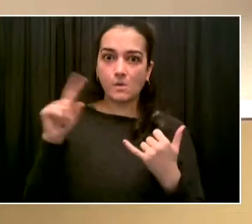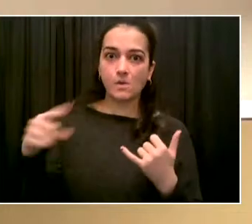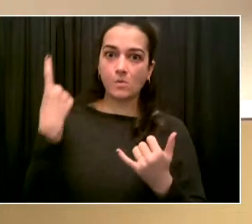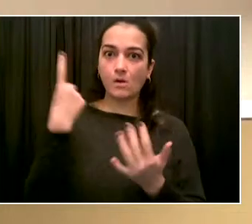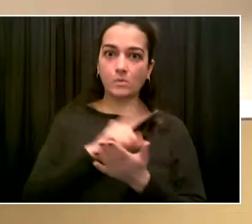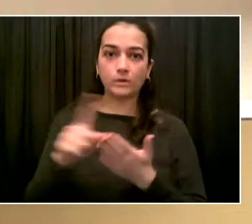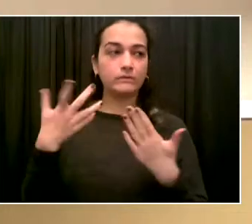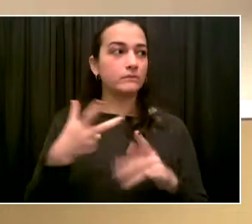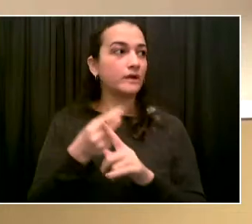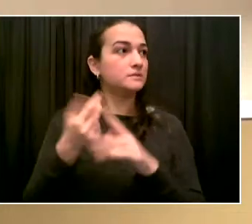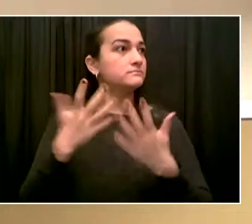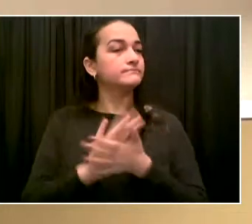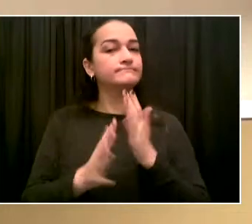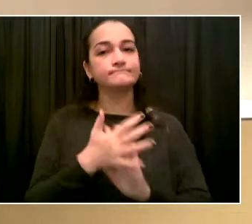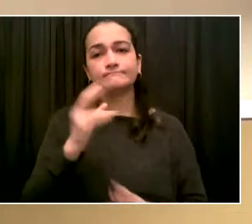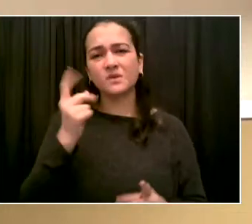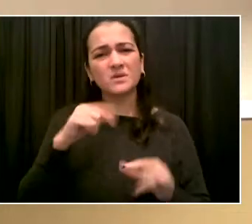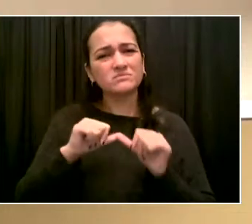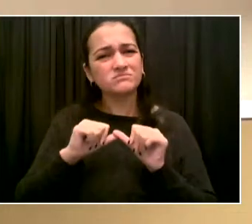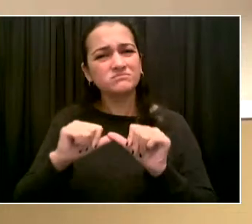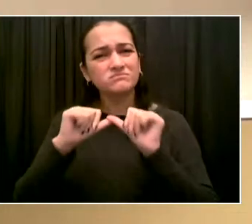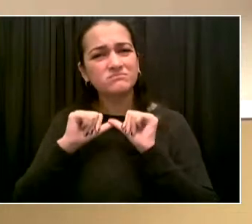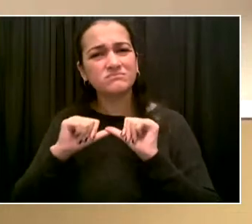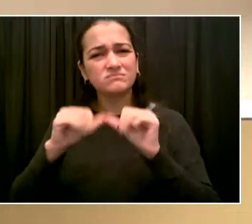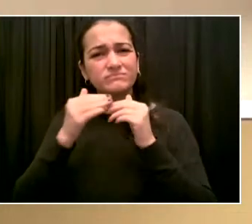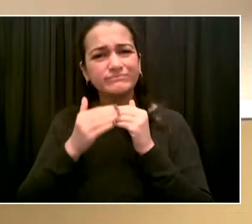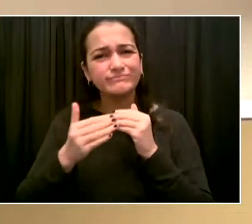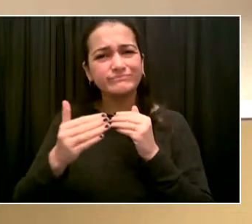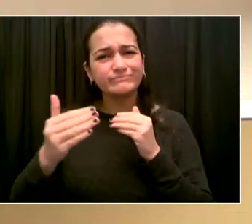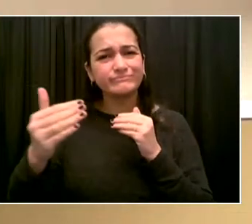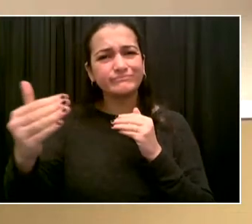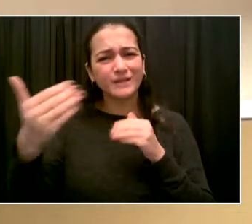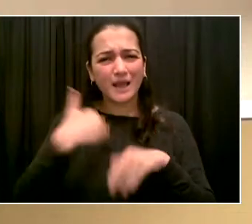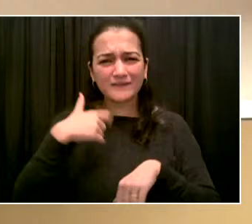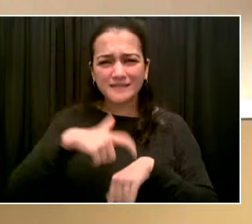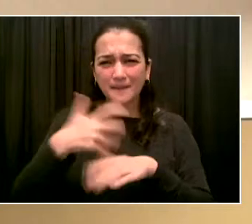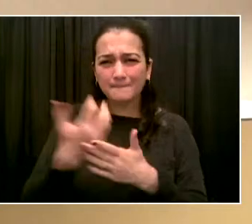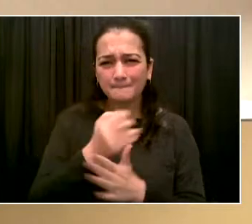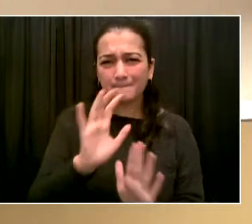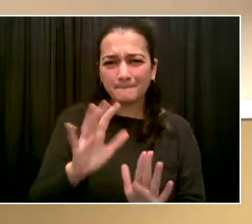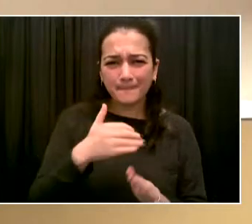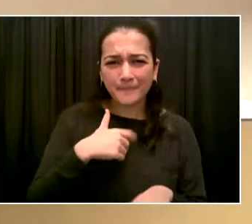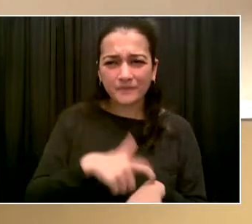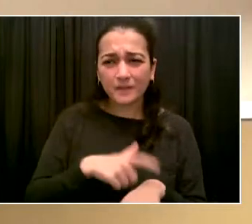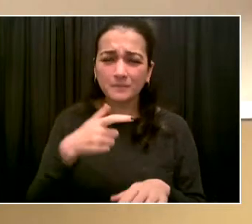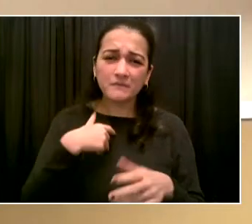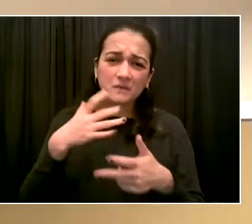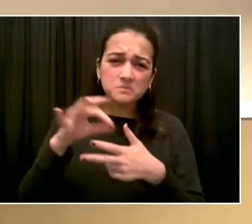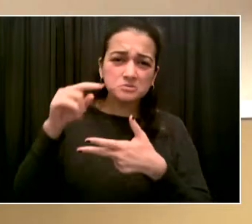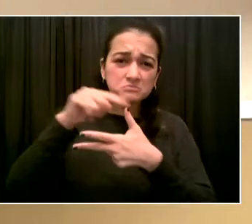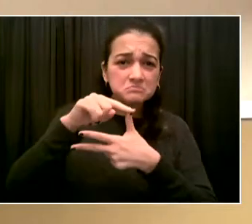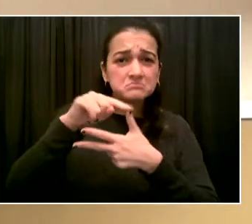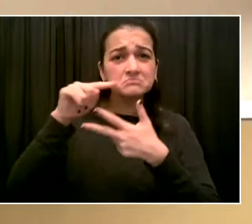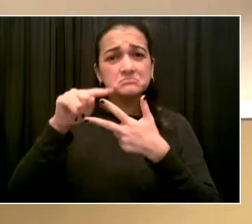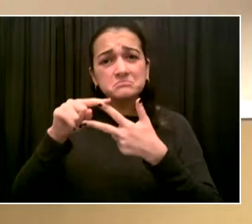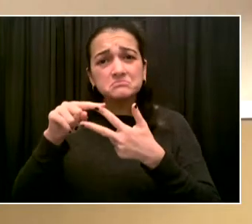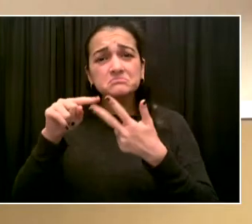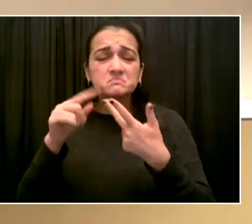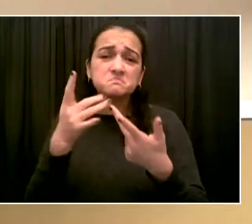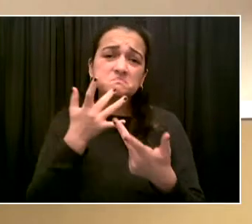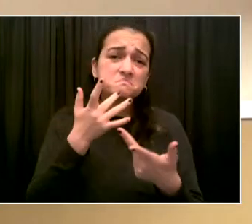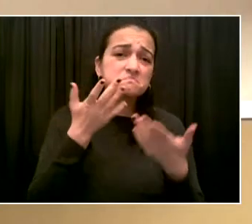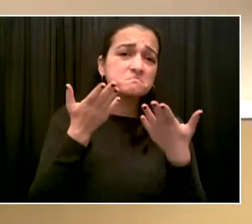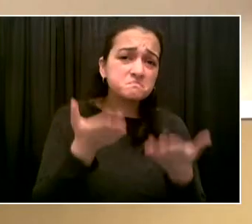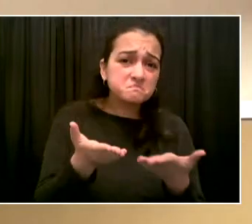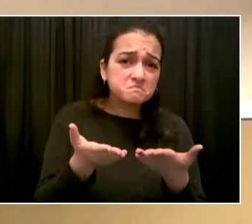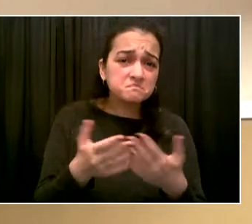trust, or at their neighborhood pharmacy, or at another site. And so we're going to open up all of